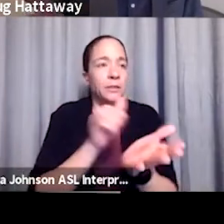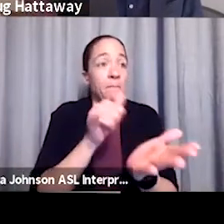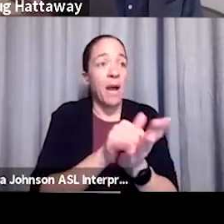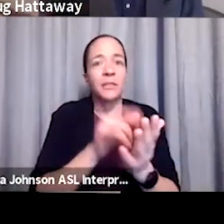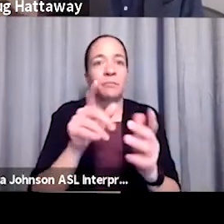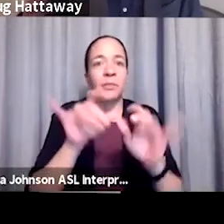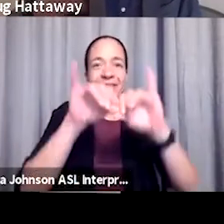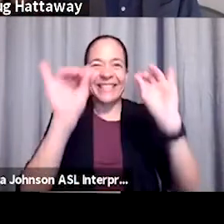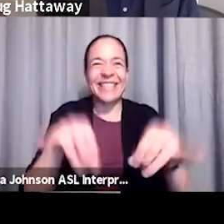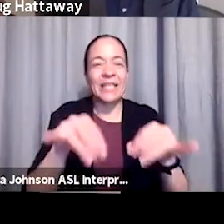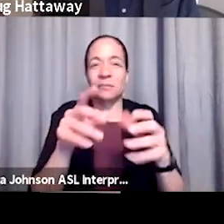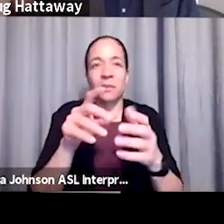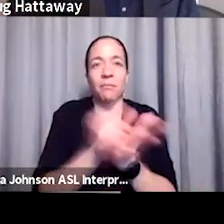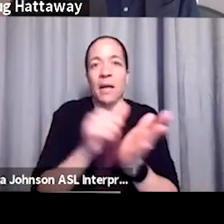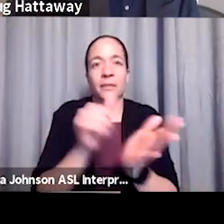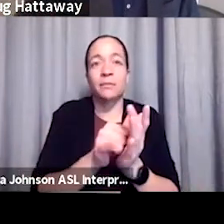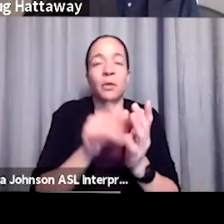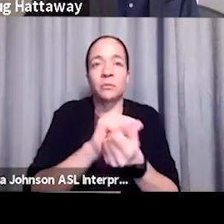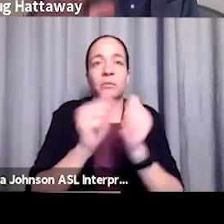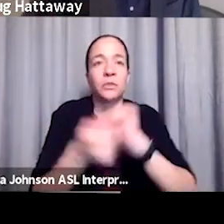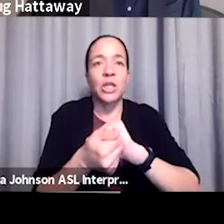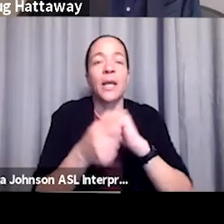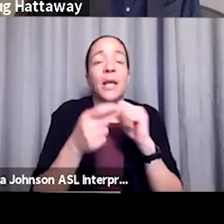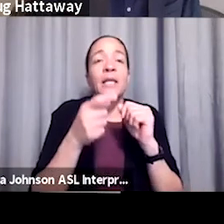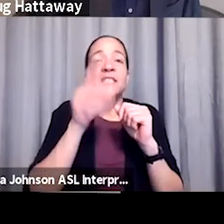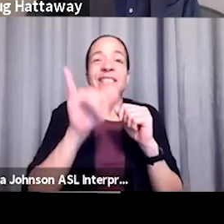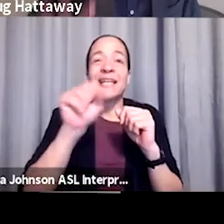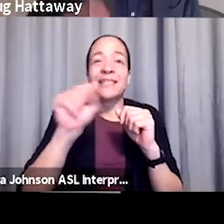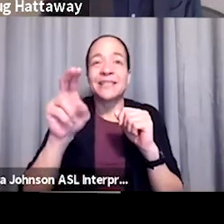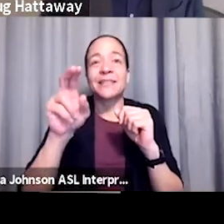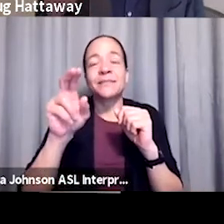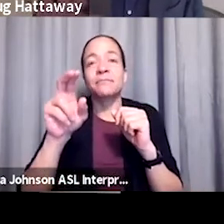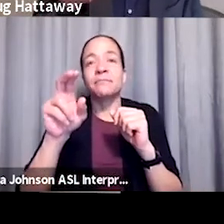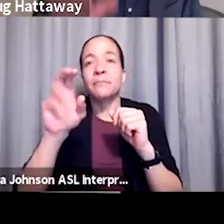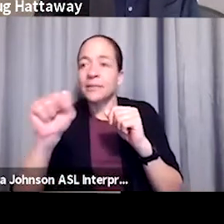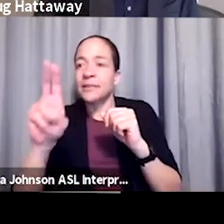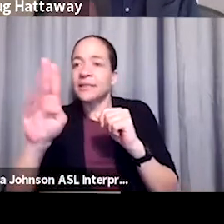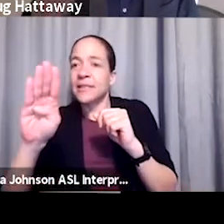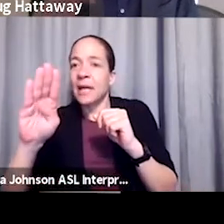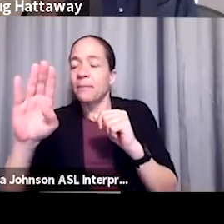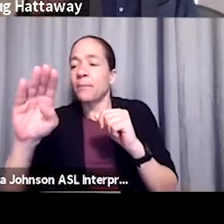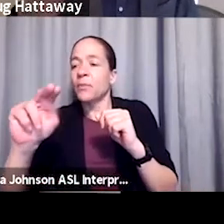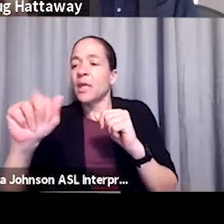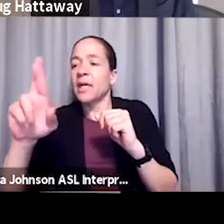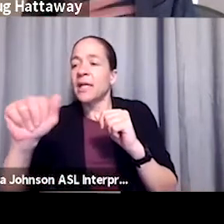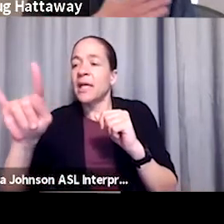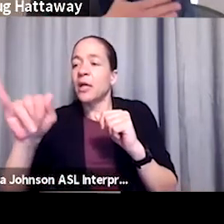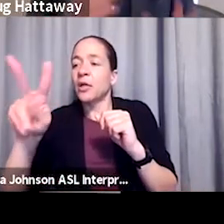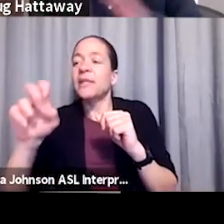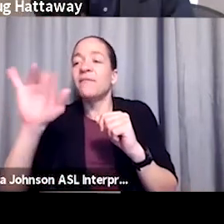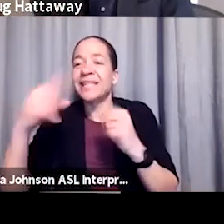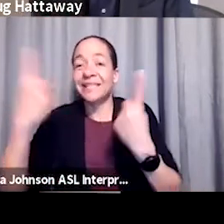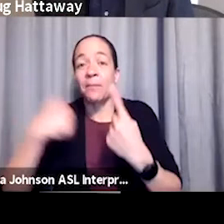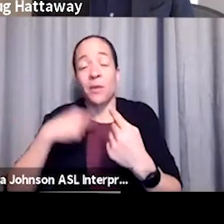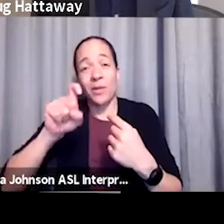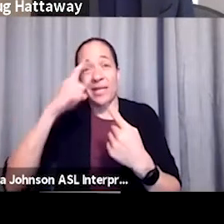might call that a sub-narrative or a related narrative. I definitely put that on the board as, yes, that's something that we need to contend with if we're gonna